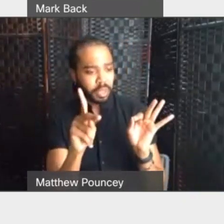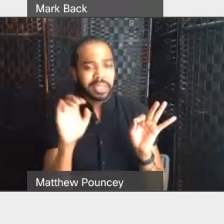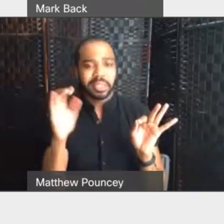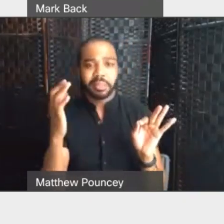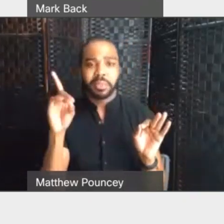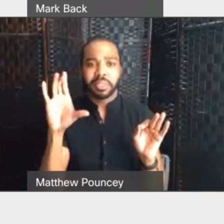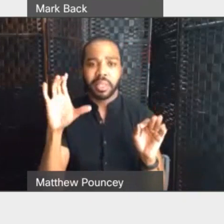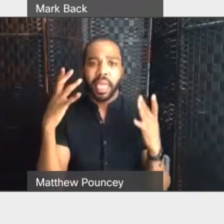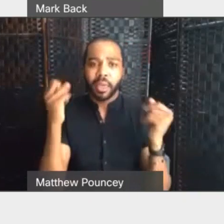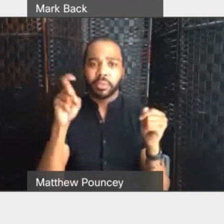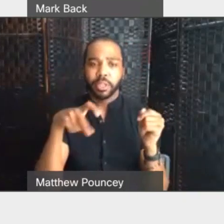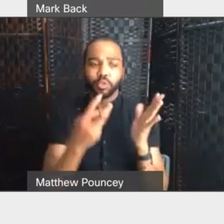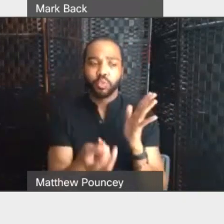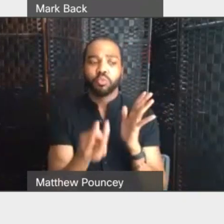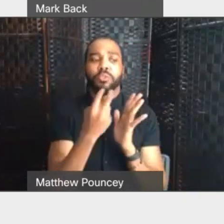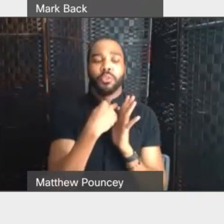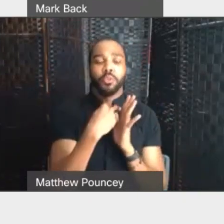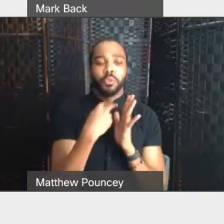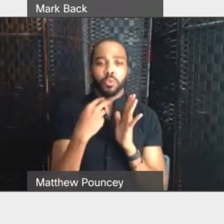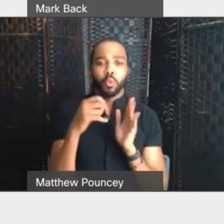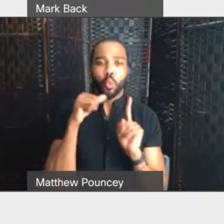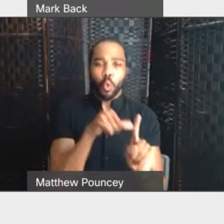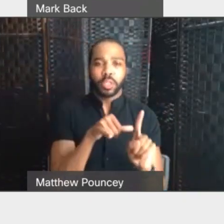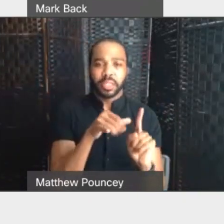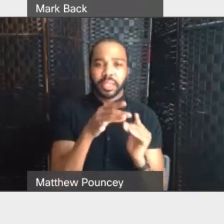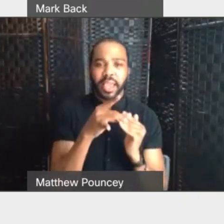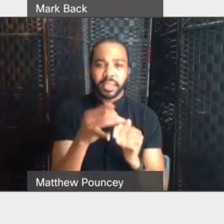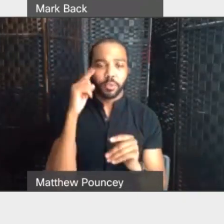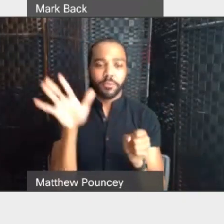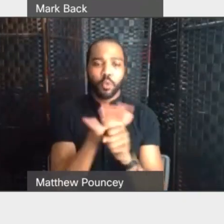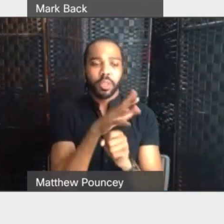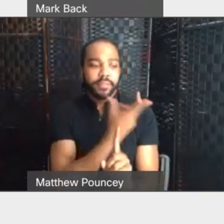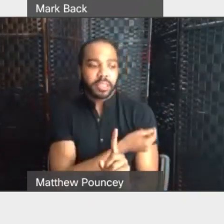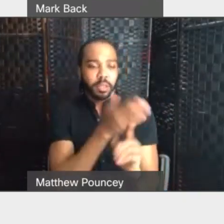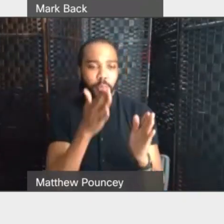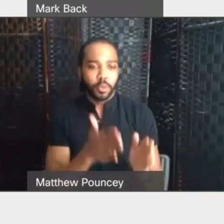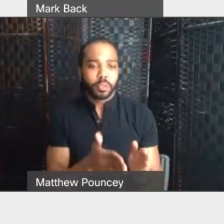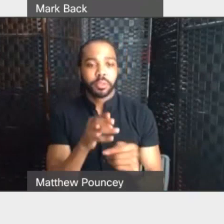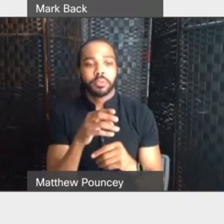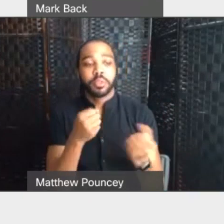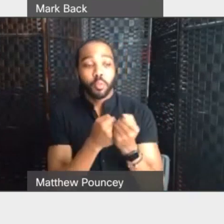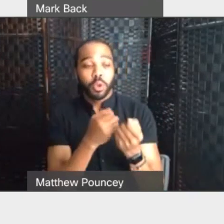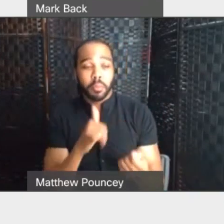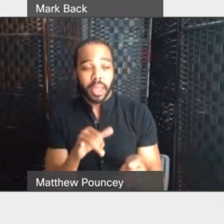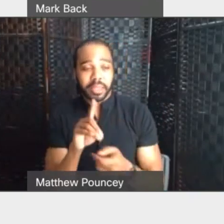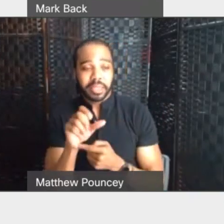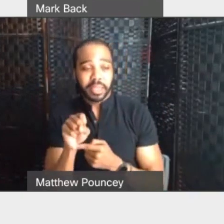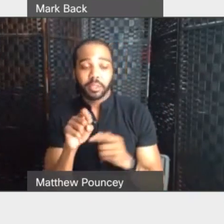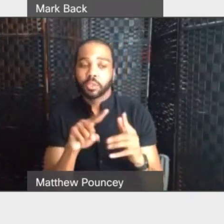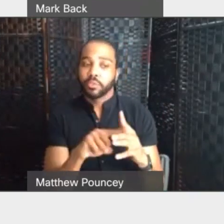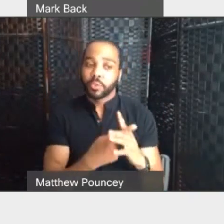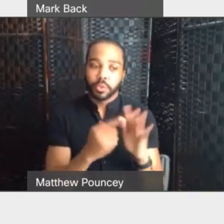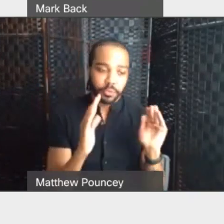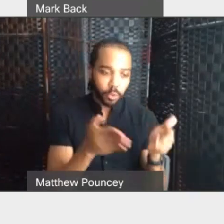quarantine guidance for fully vaccinated people supported by DDS, starting with supported living. And I